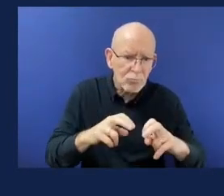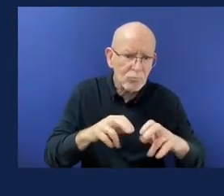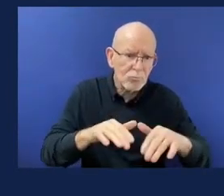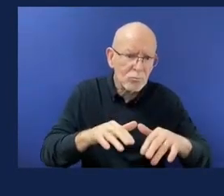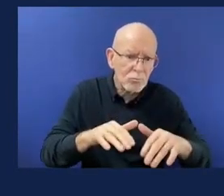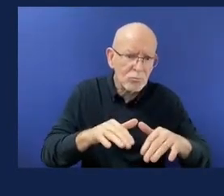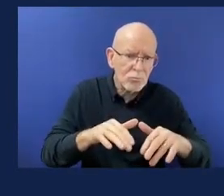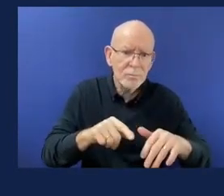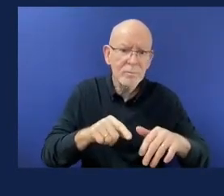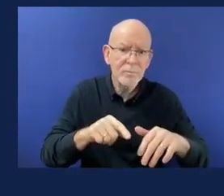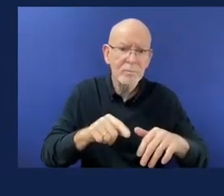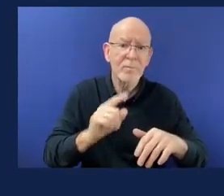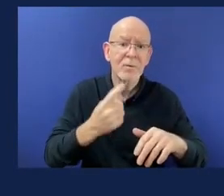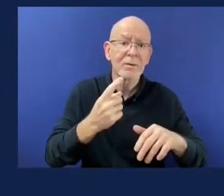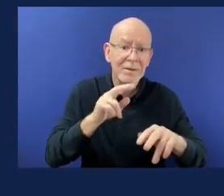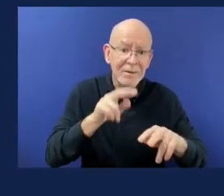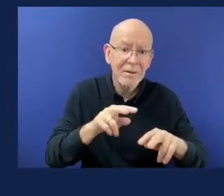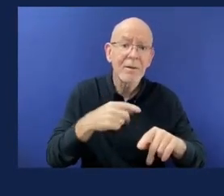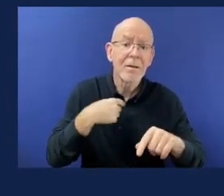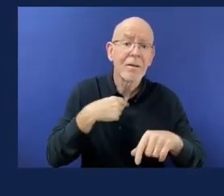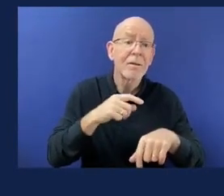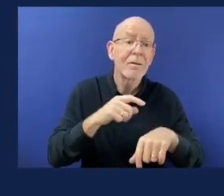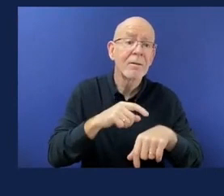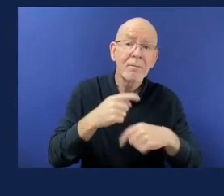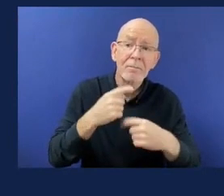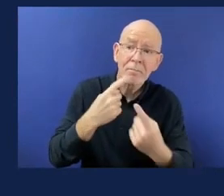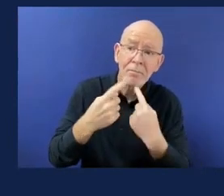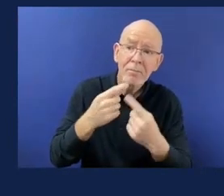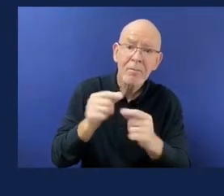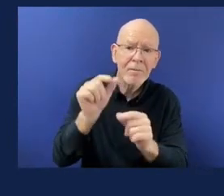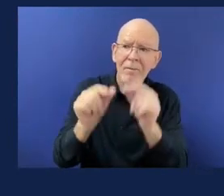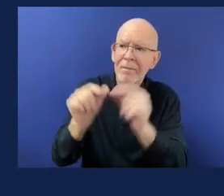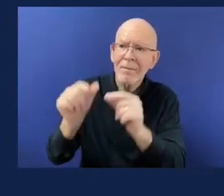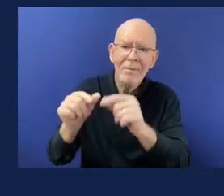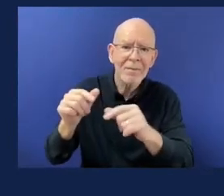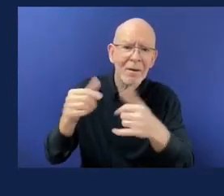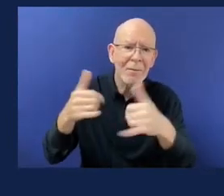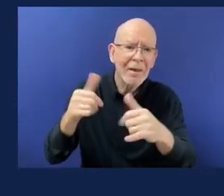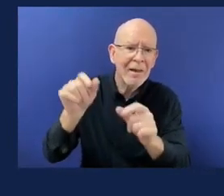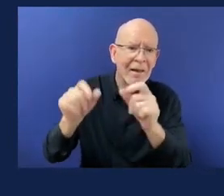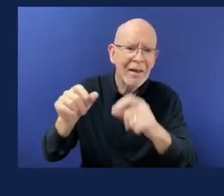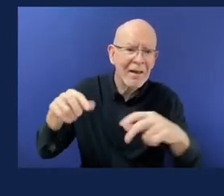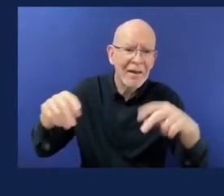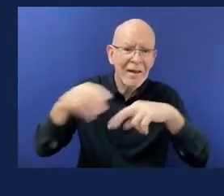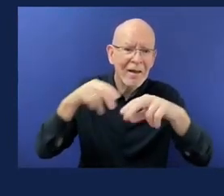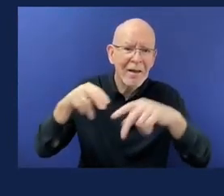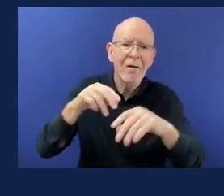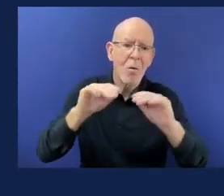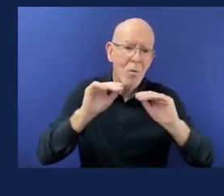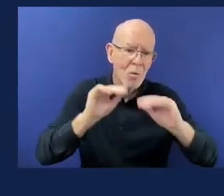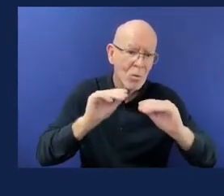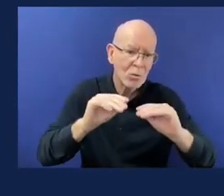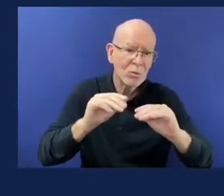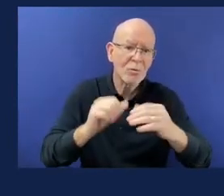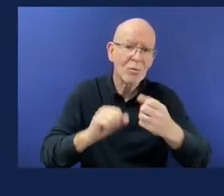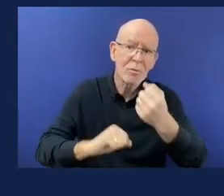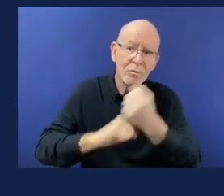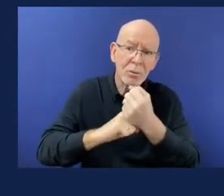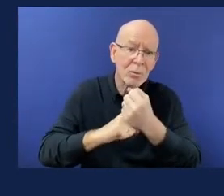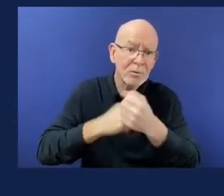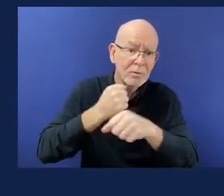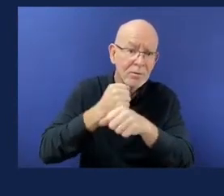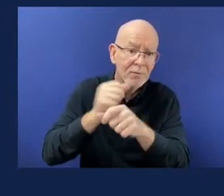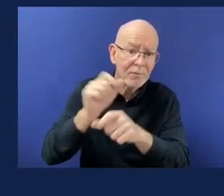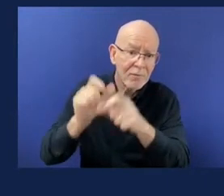associated with the tournament or workers who work in stadium support, including in hospitality, and